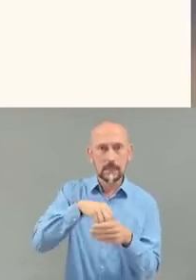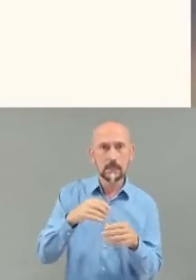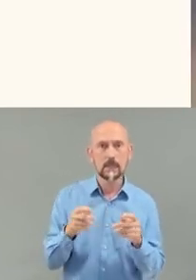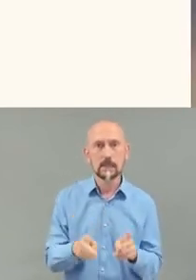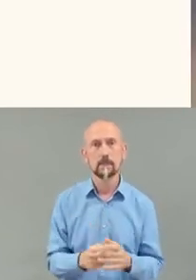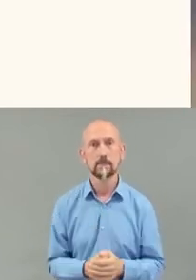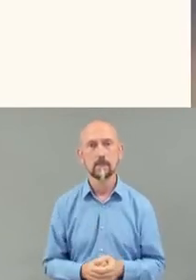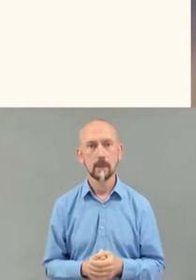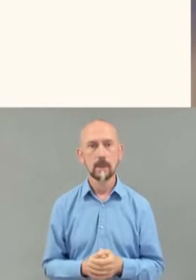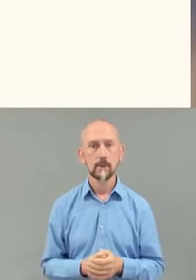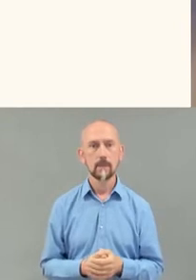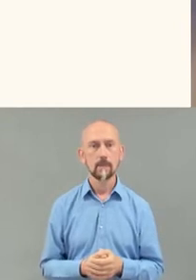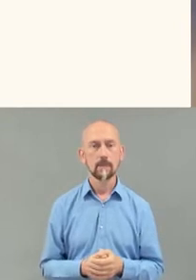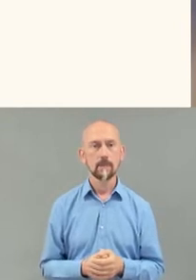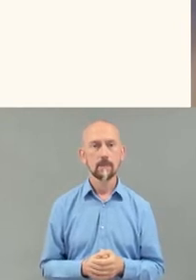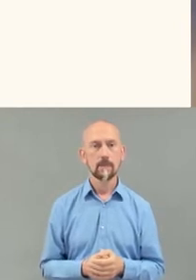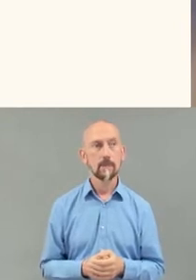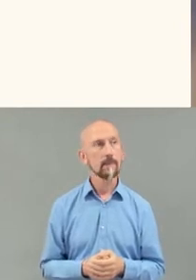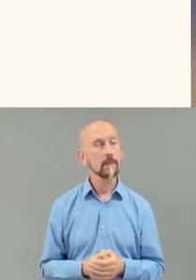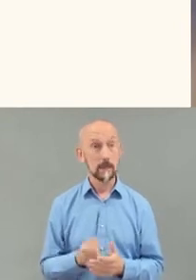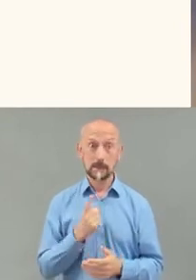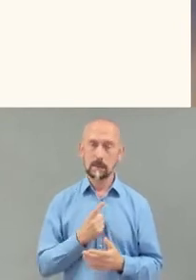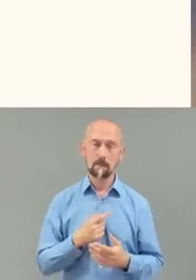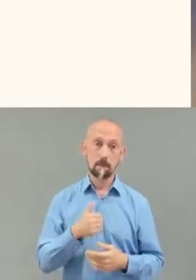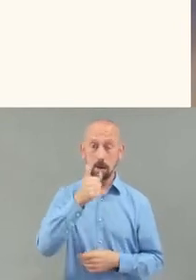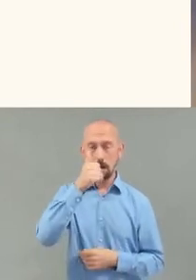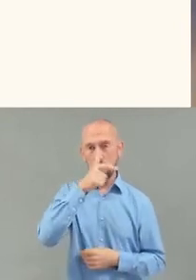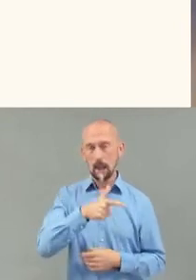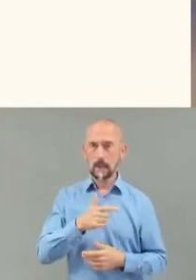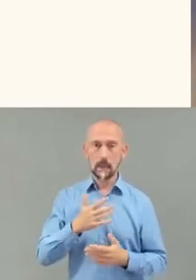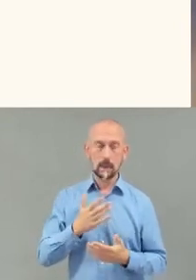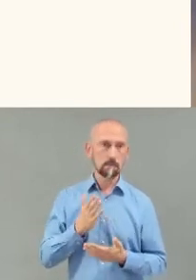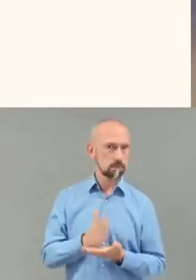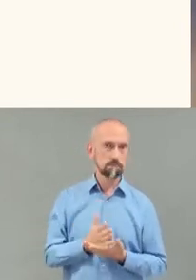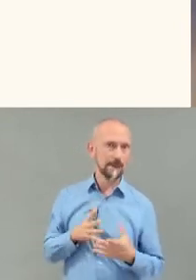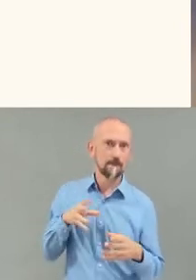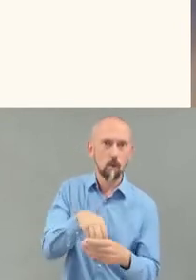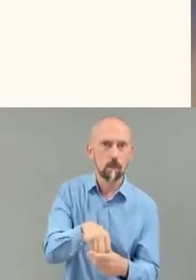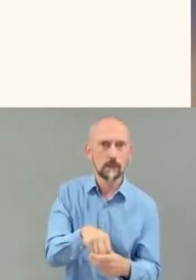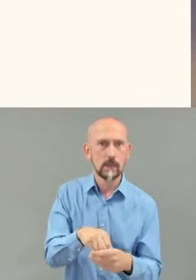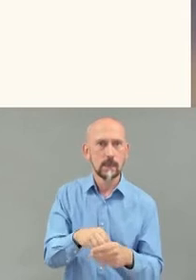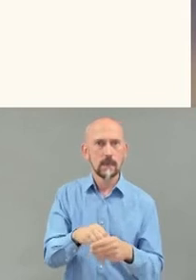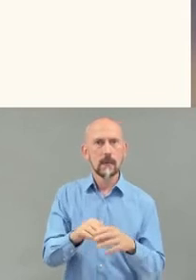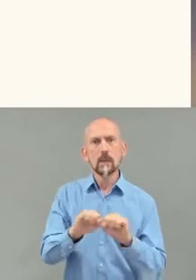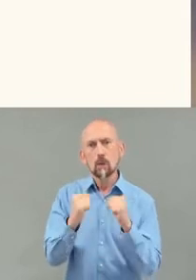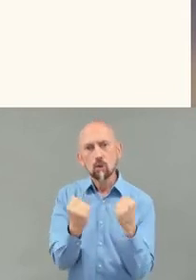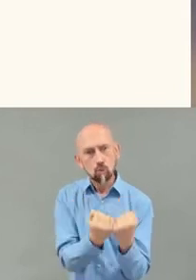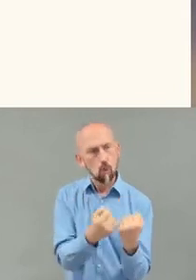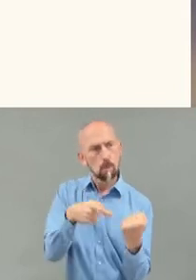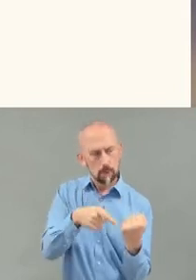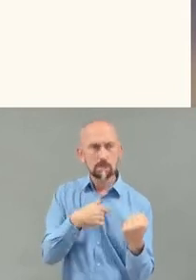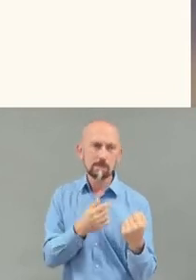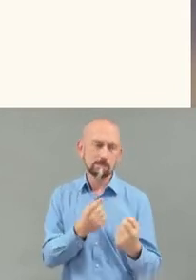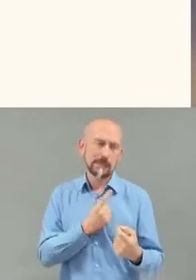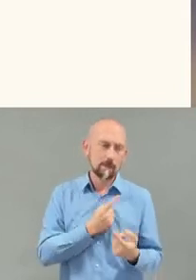absolute privilege to be part of it. Obviously with the group, that was very much something that I did privately and in my own time.